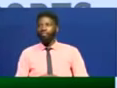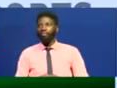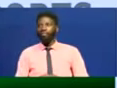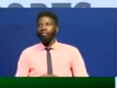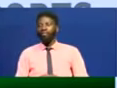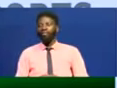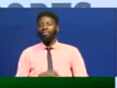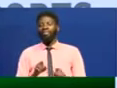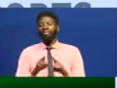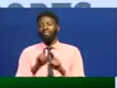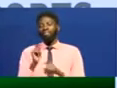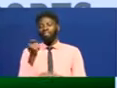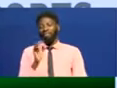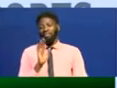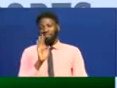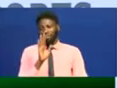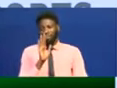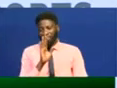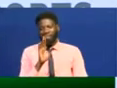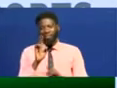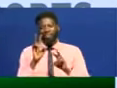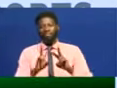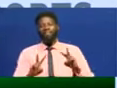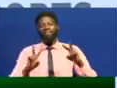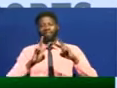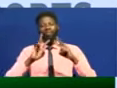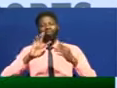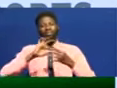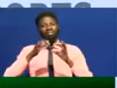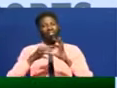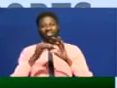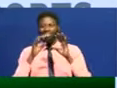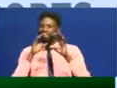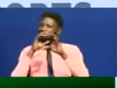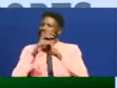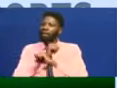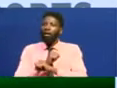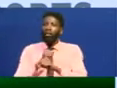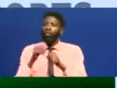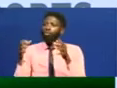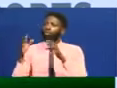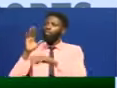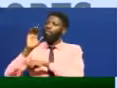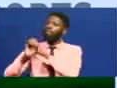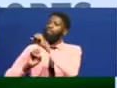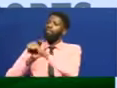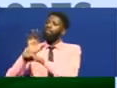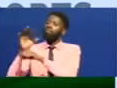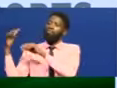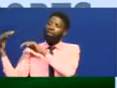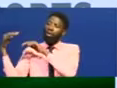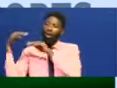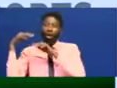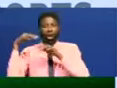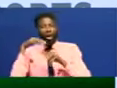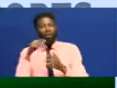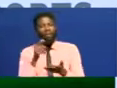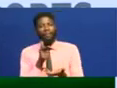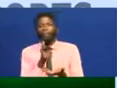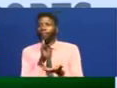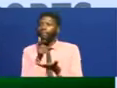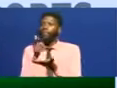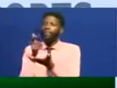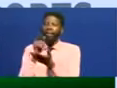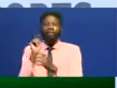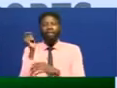incoherent and missing incentives to attract filmmakers and investors to exploit our unrivaled scenery, rich, diverse culture